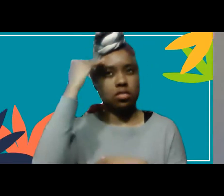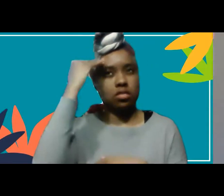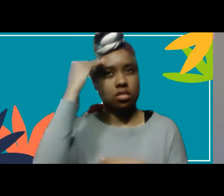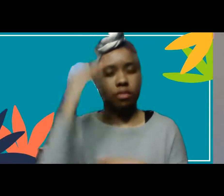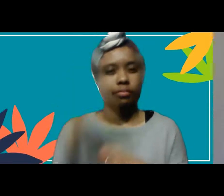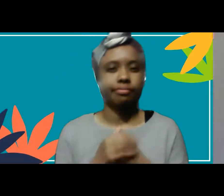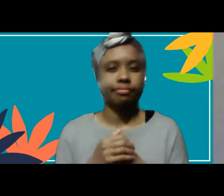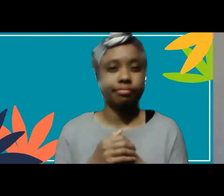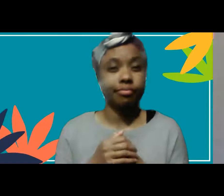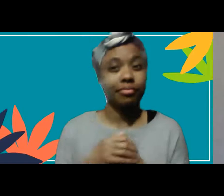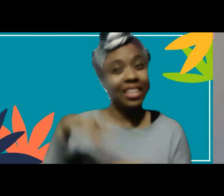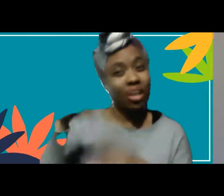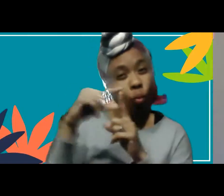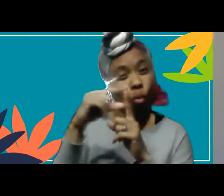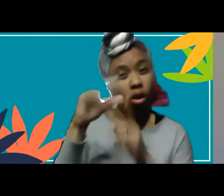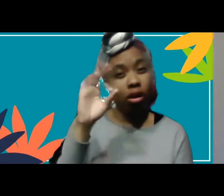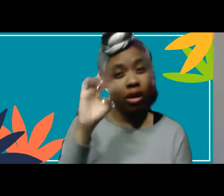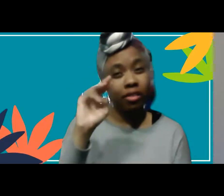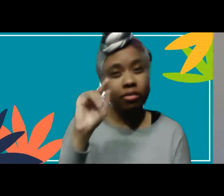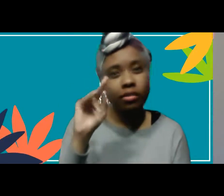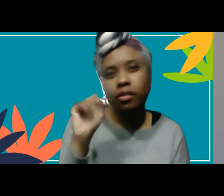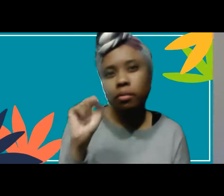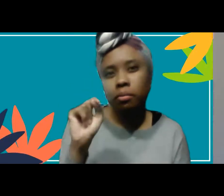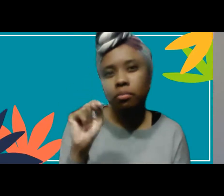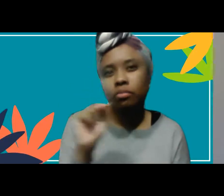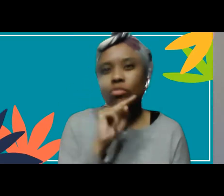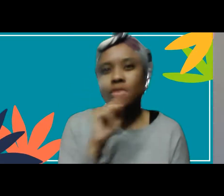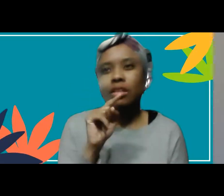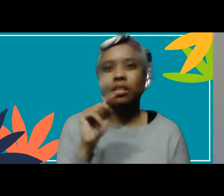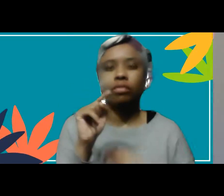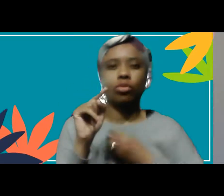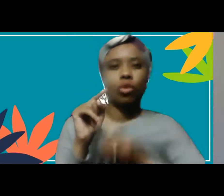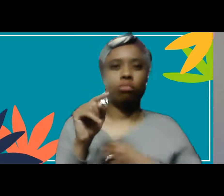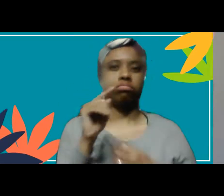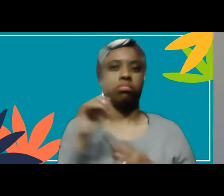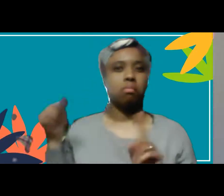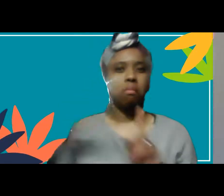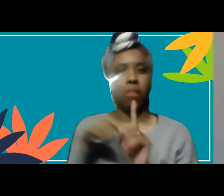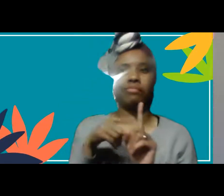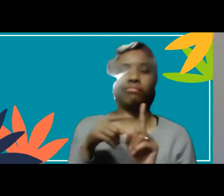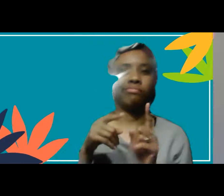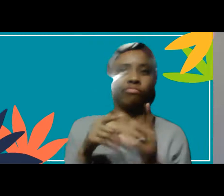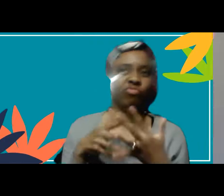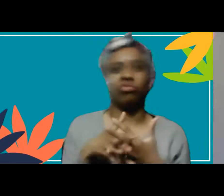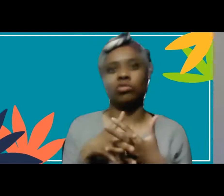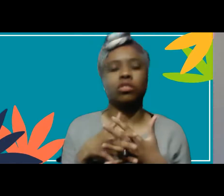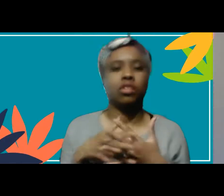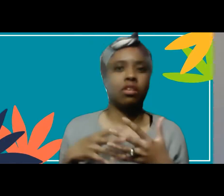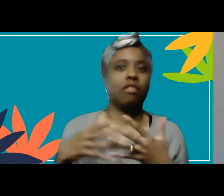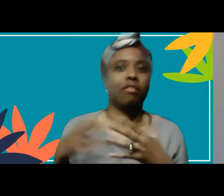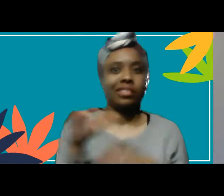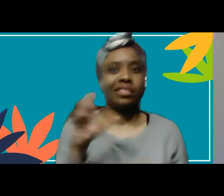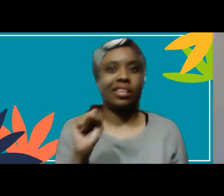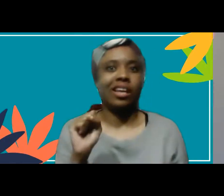the default, the factory setting of society and our economy is patriarchy. And so we had to be very specific